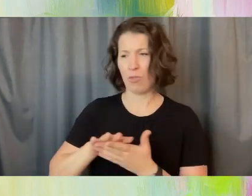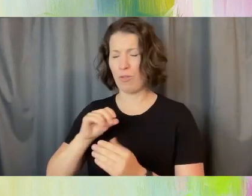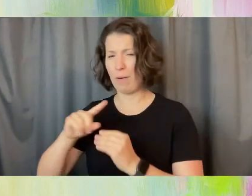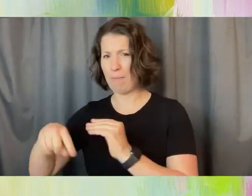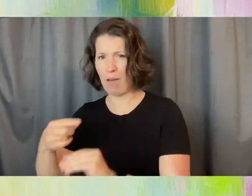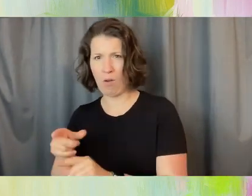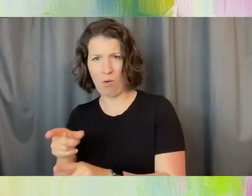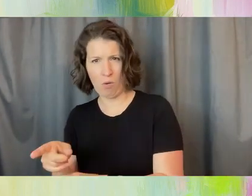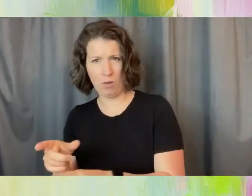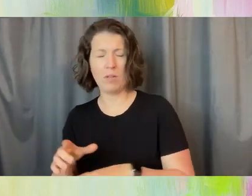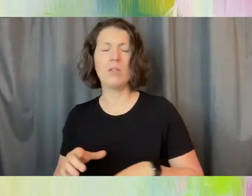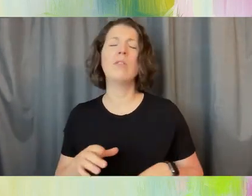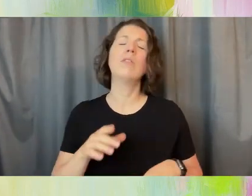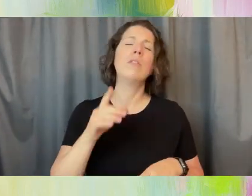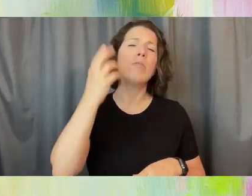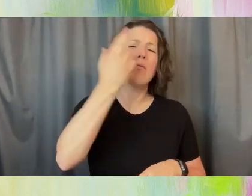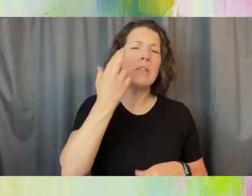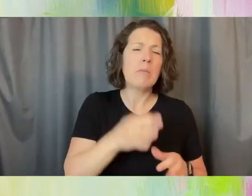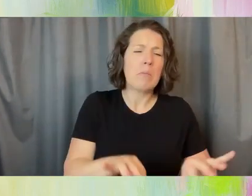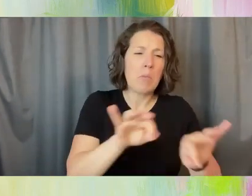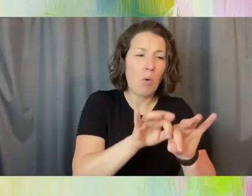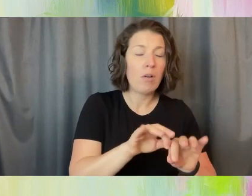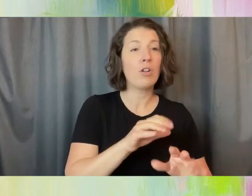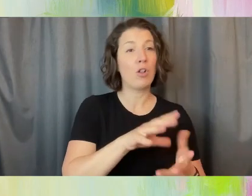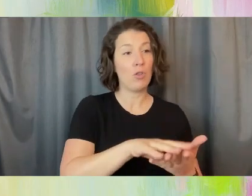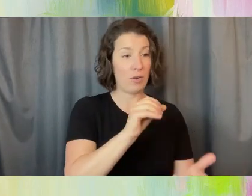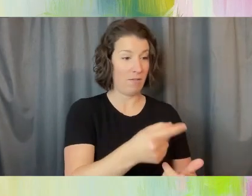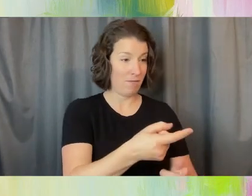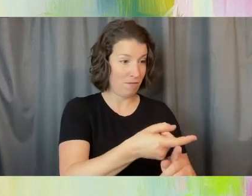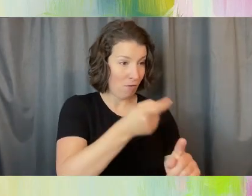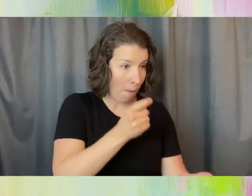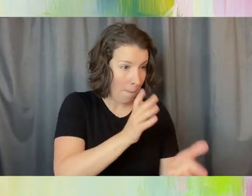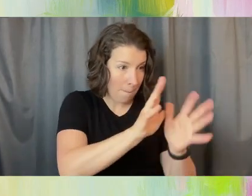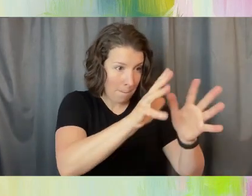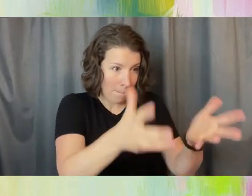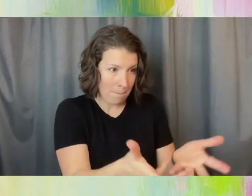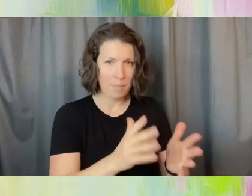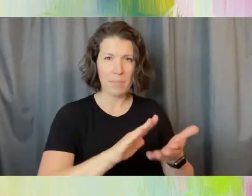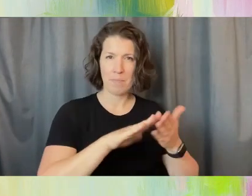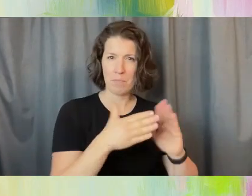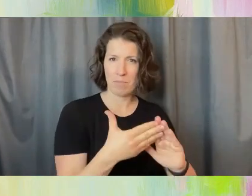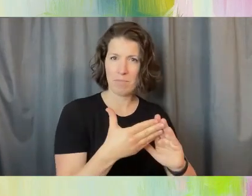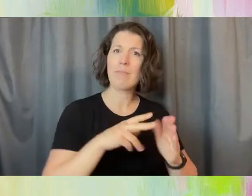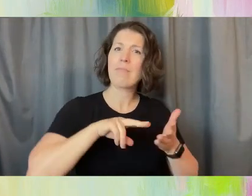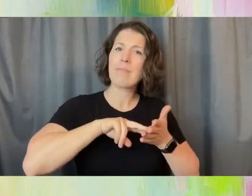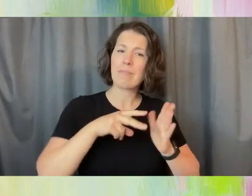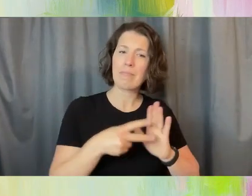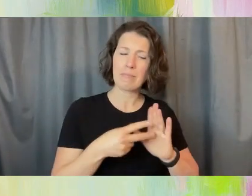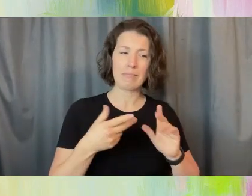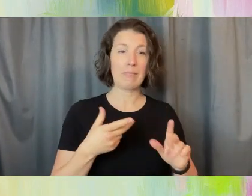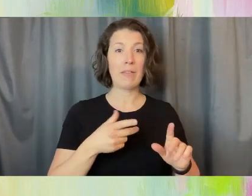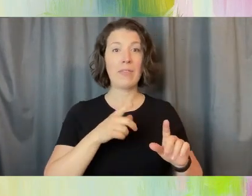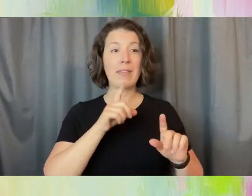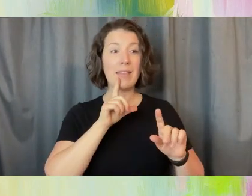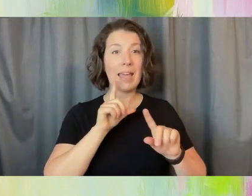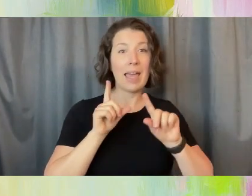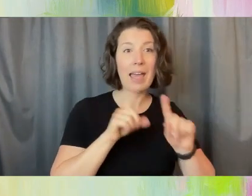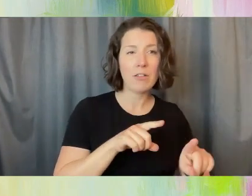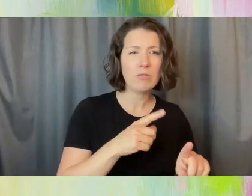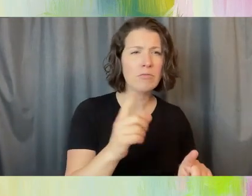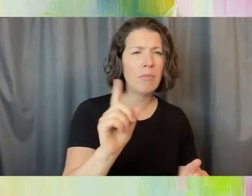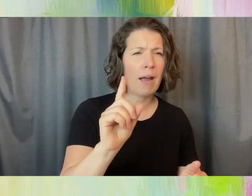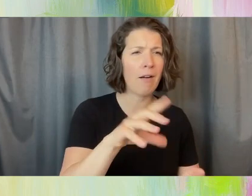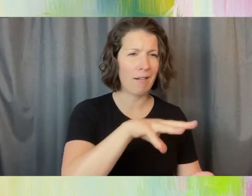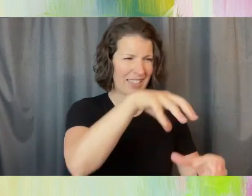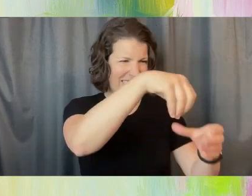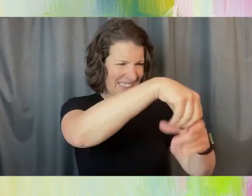why it's so important is learning from communities really means that the answers are in communities, the